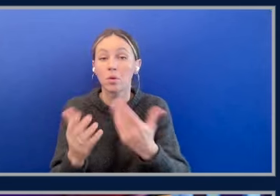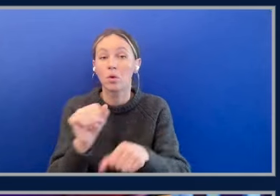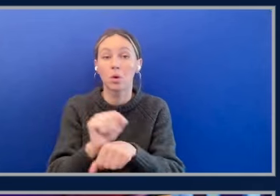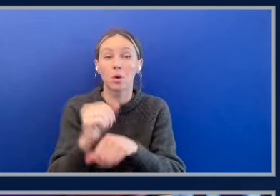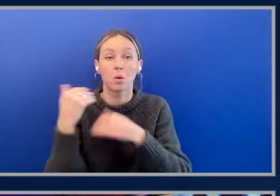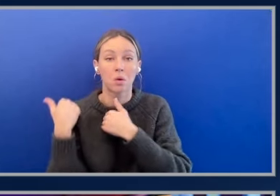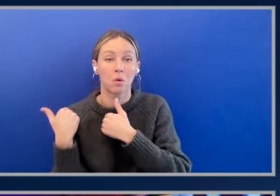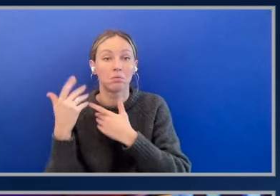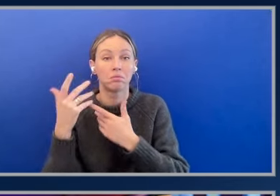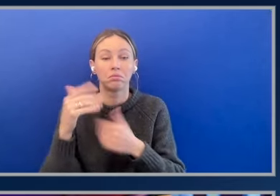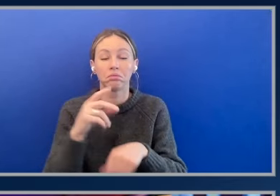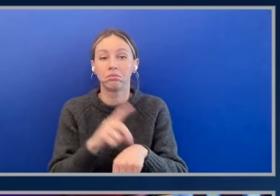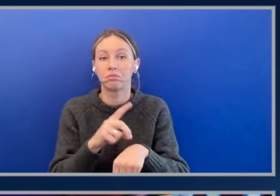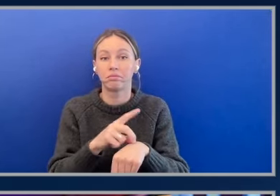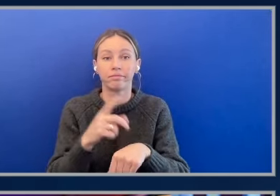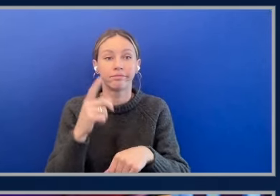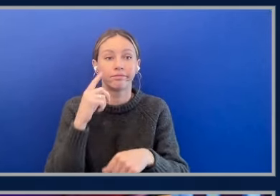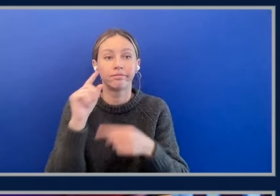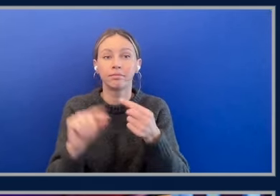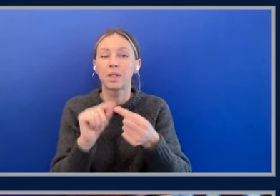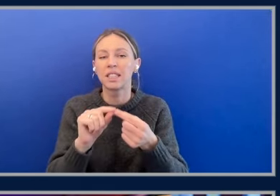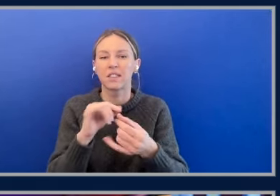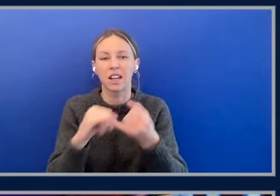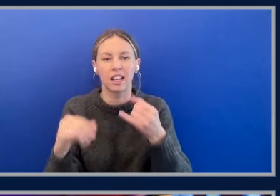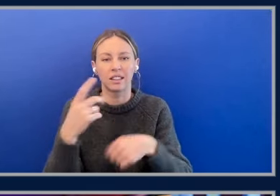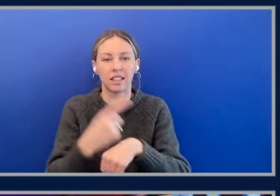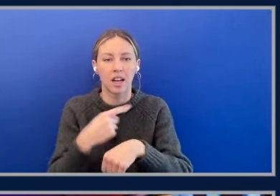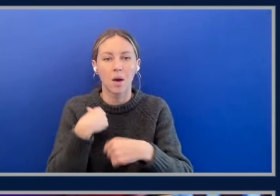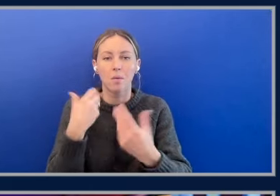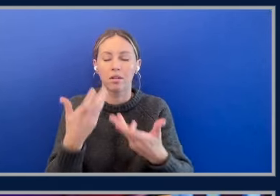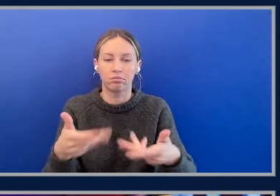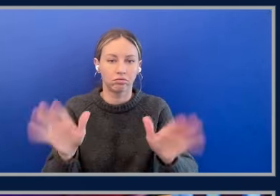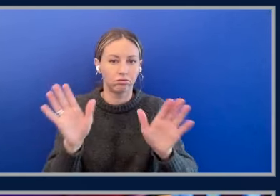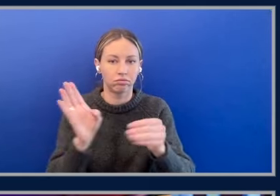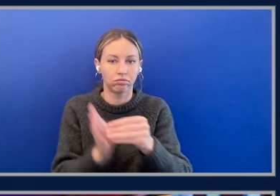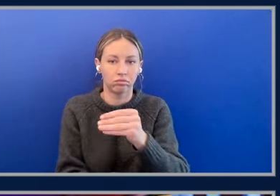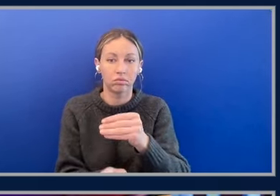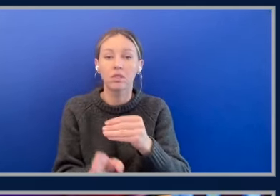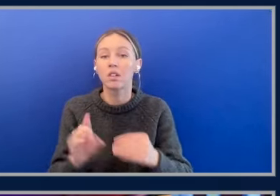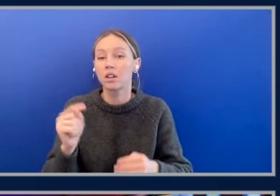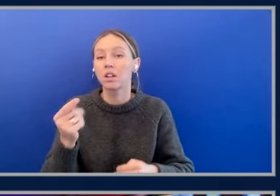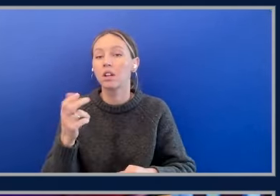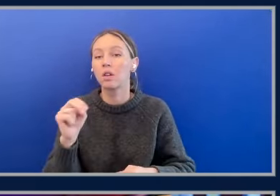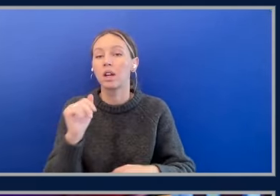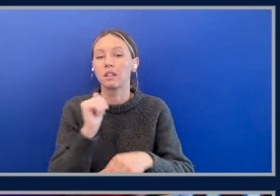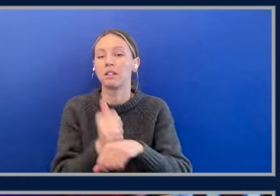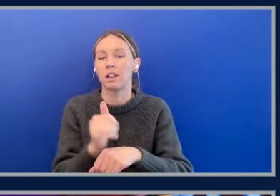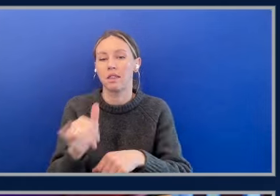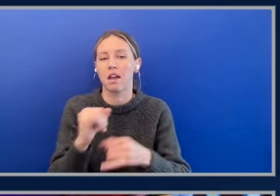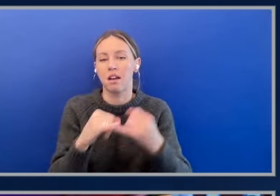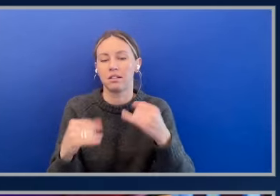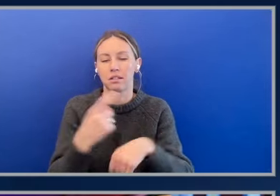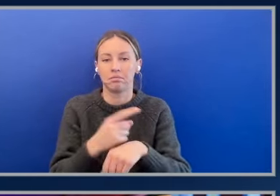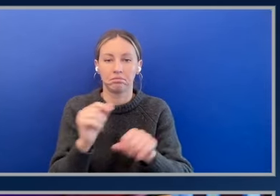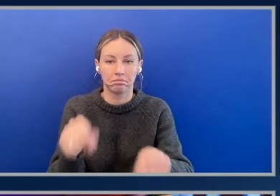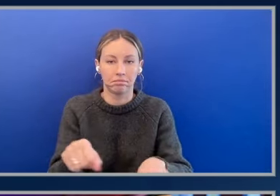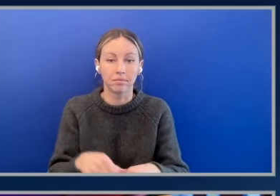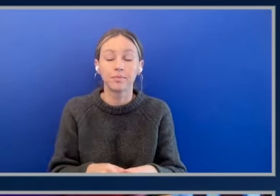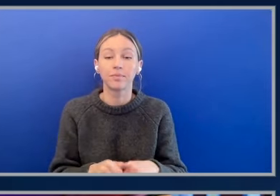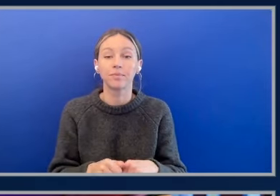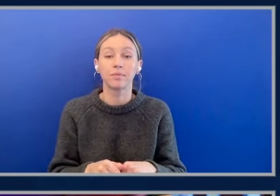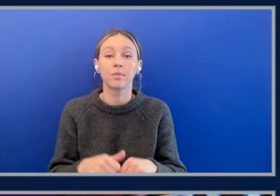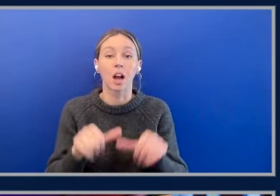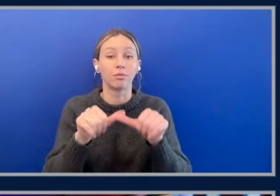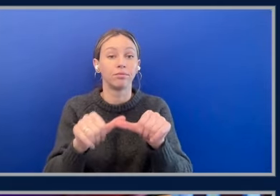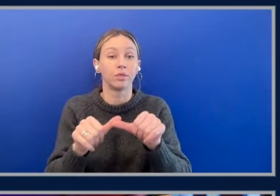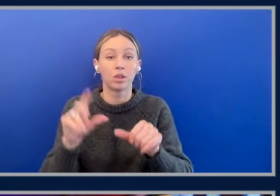of a specific end date by which you want your workload to be completed. Then you can set also the end date there. And then you can set the duration.